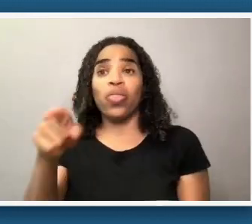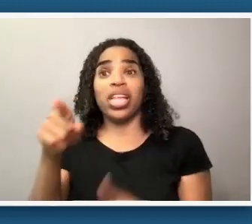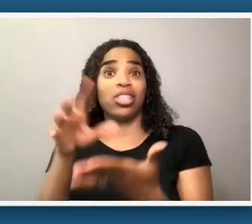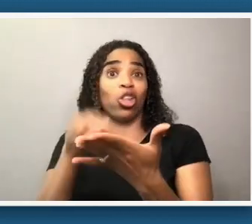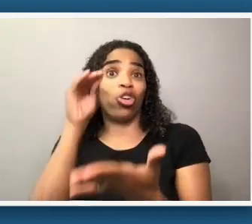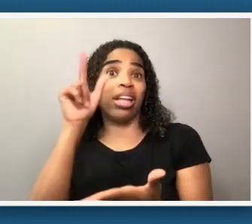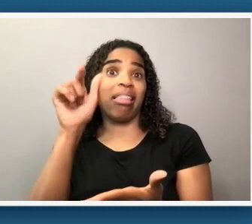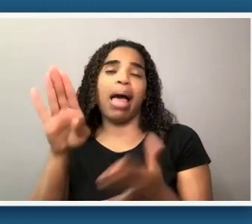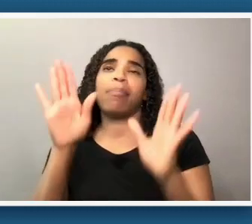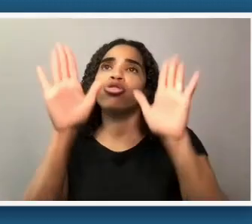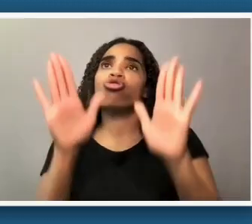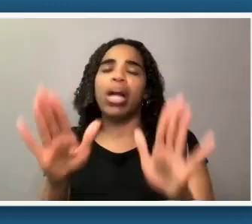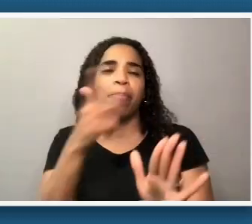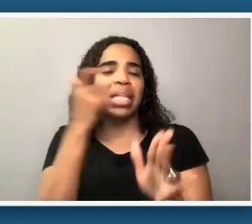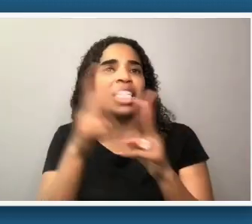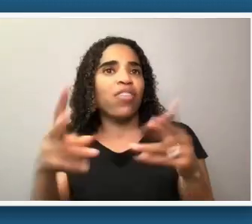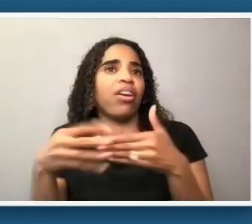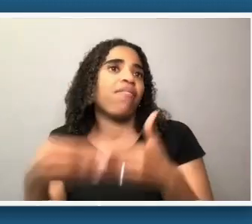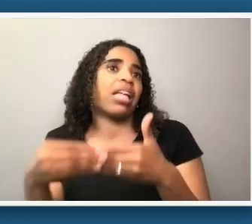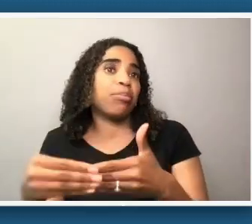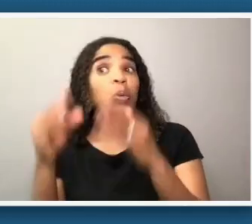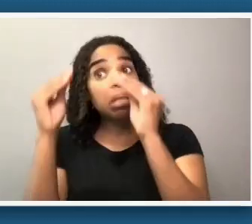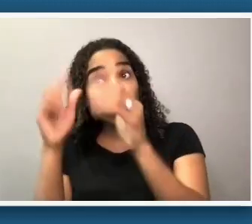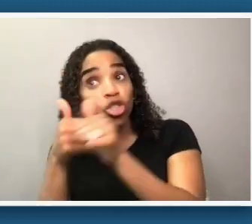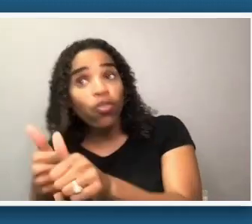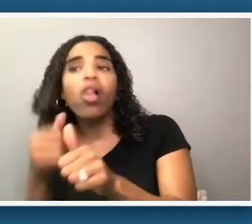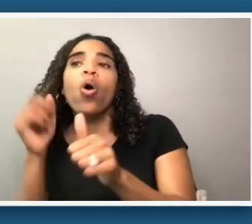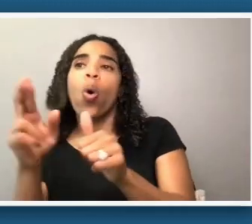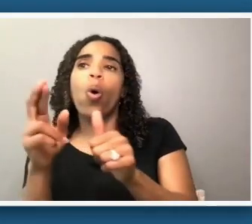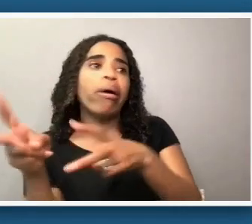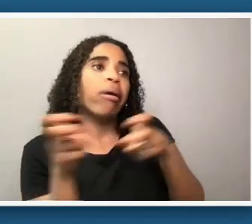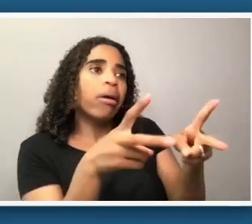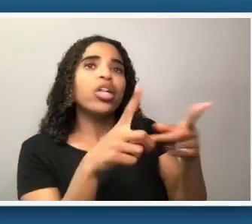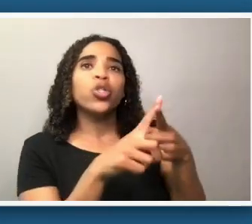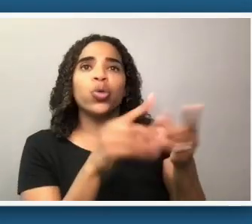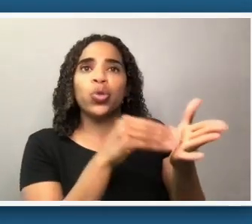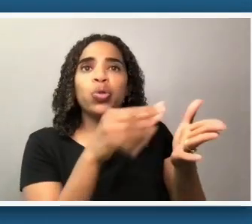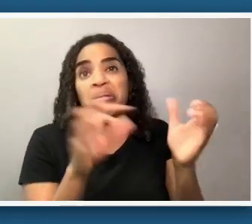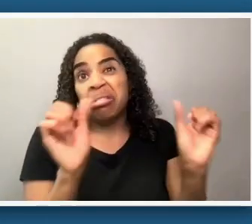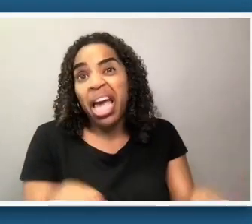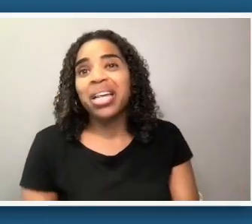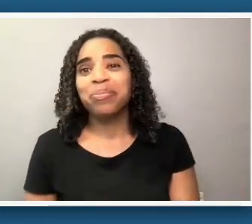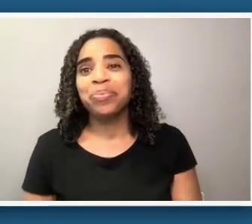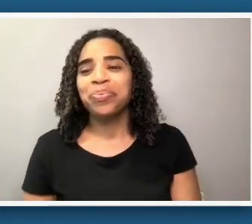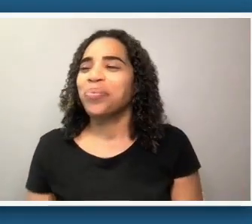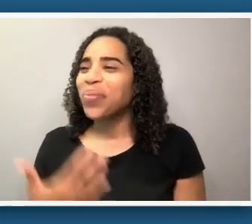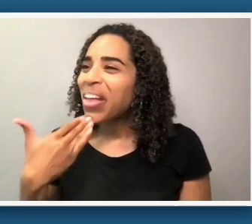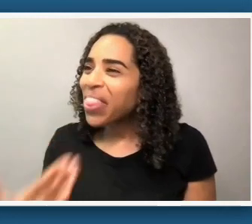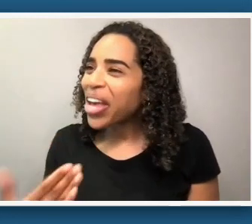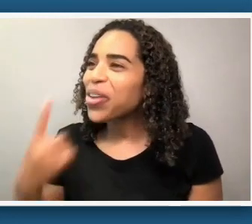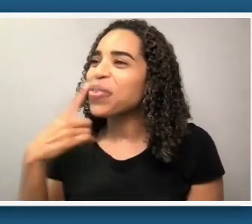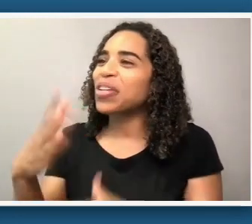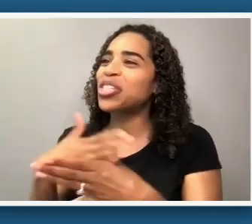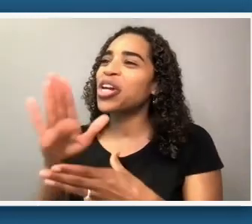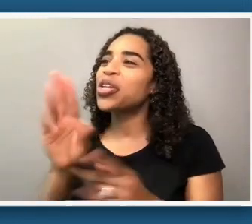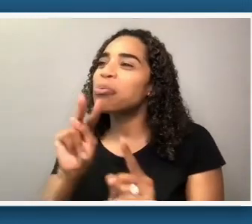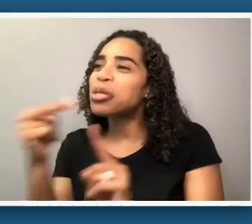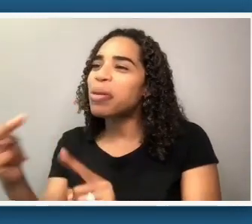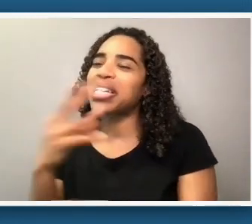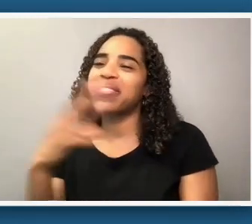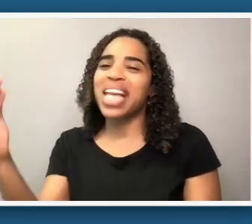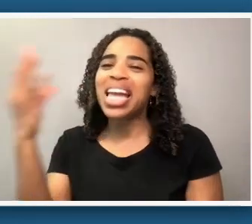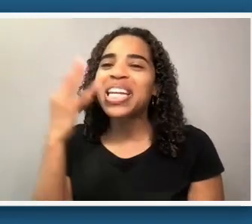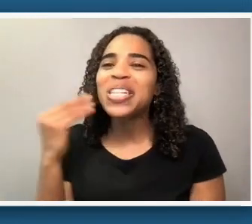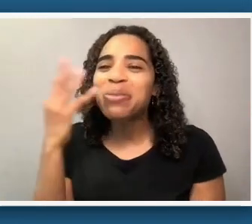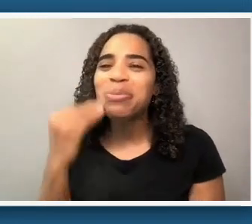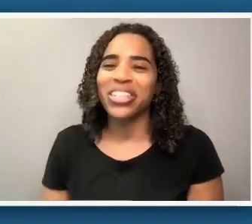the flexibility it gives to teachers. Thank you all for sharing your perspectives and experiences and how you kind of